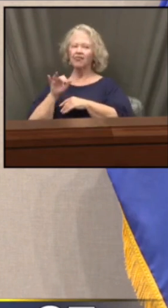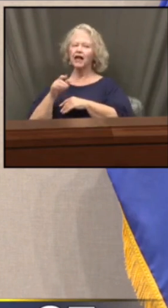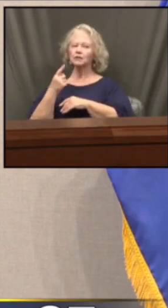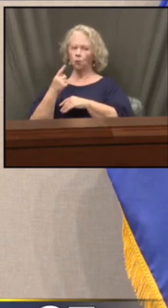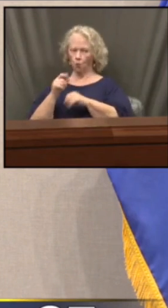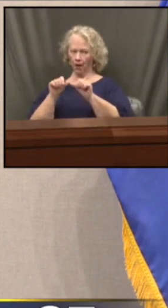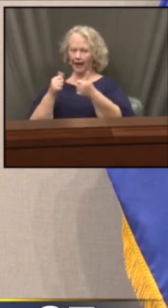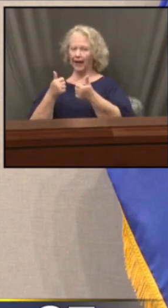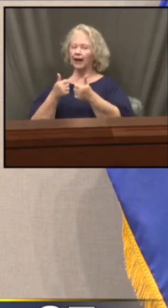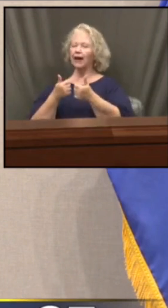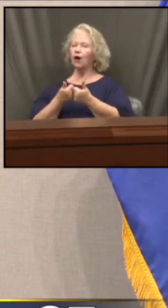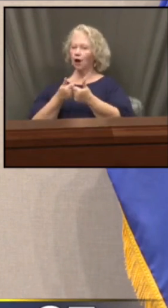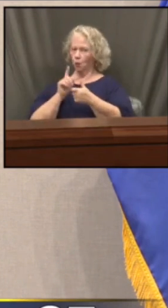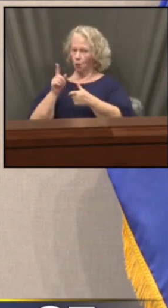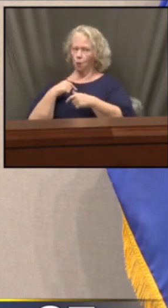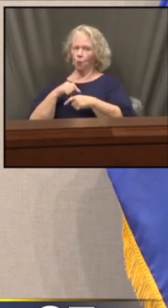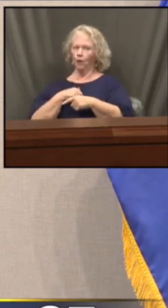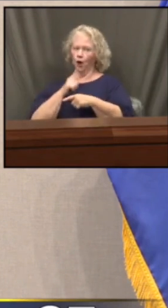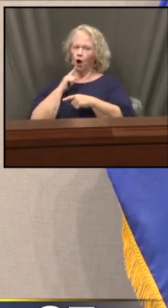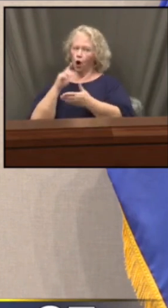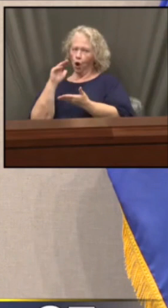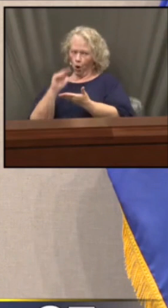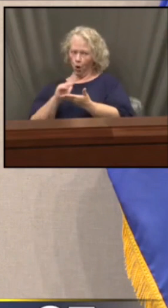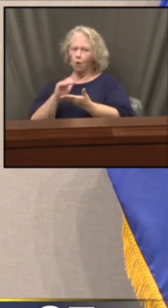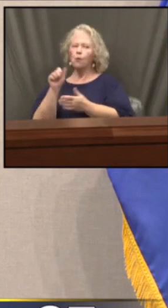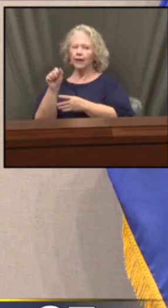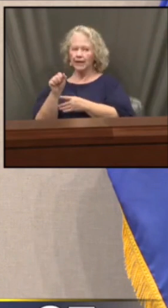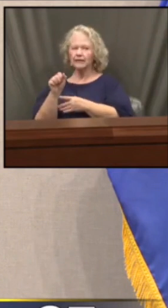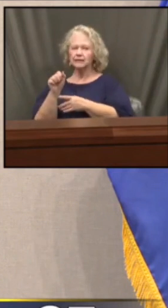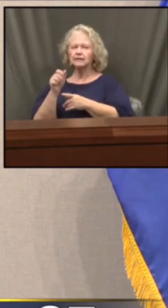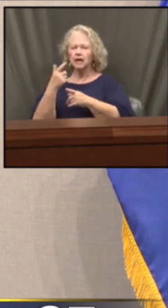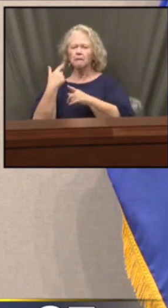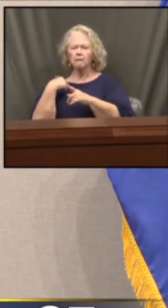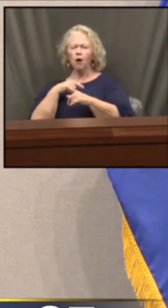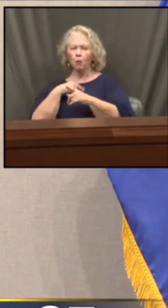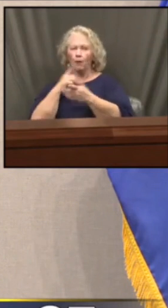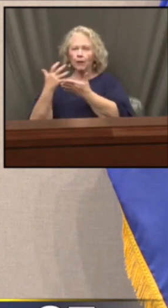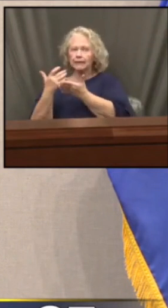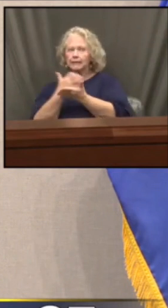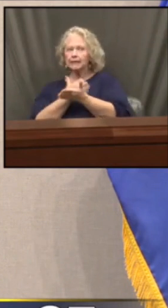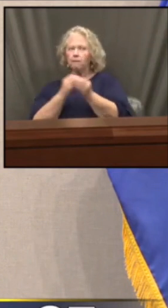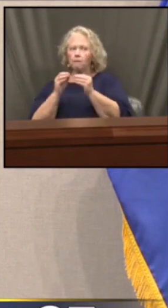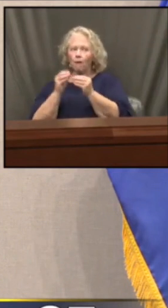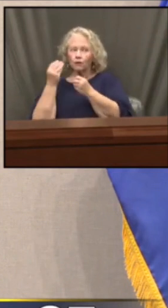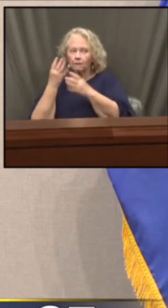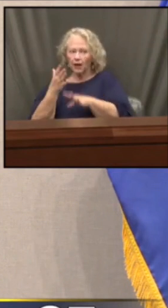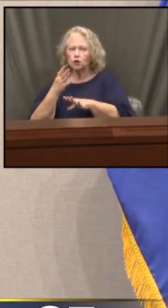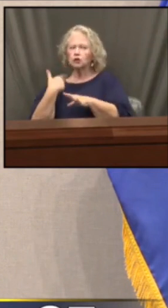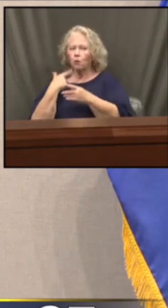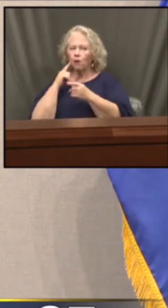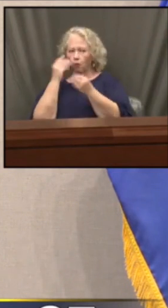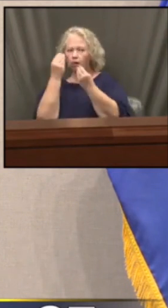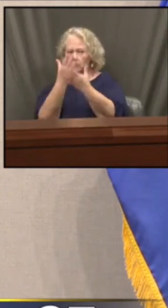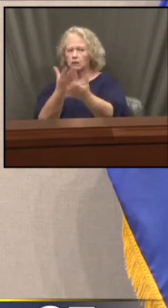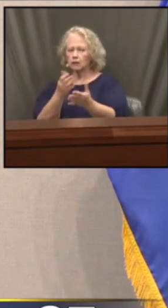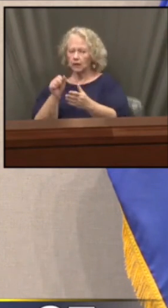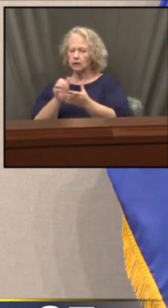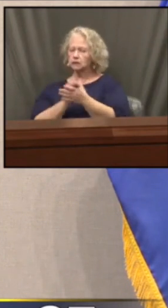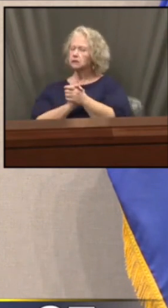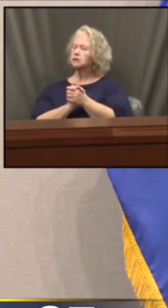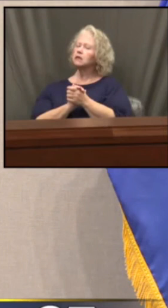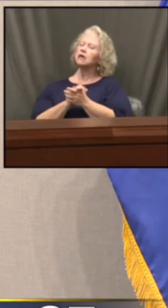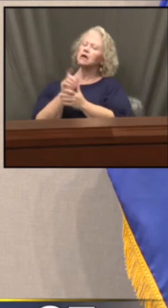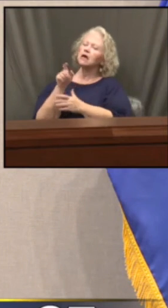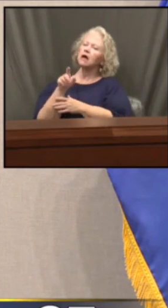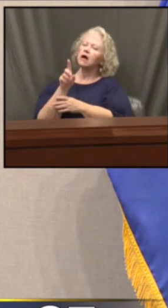are behind the average, but again, we'll have more data and we'll share that data as we collect it in the coming weeks. Okay. Dr.